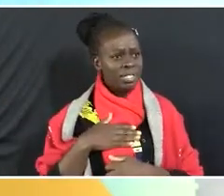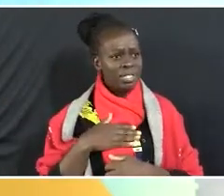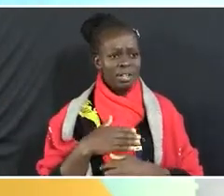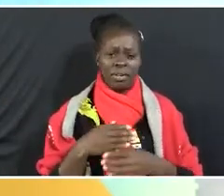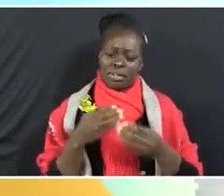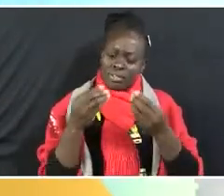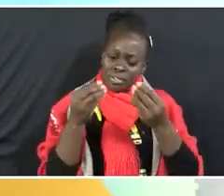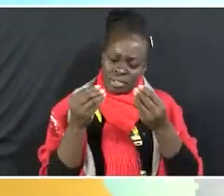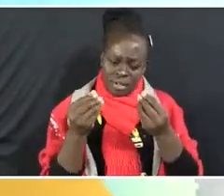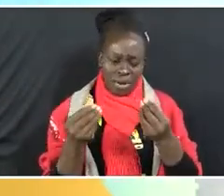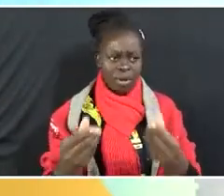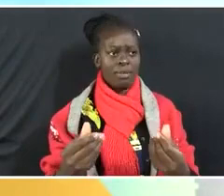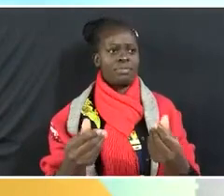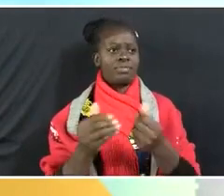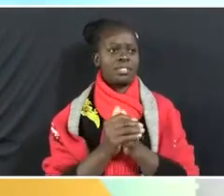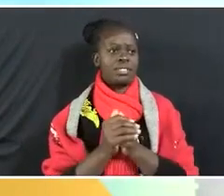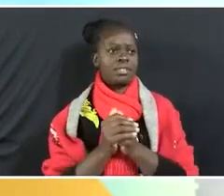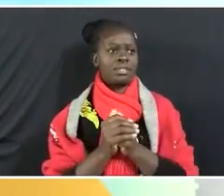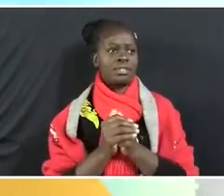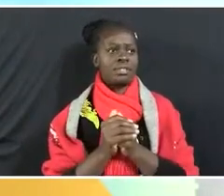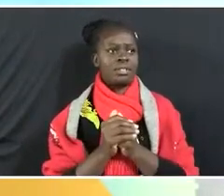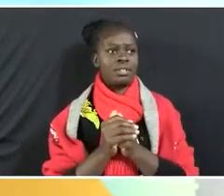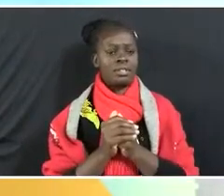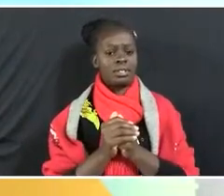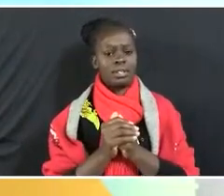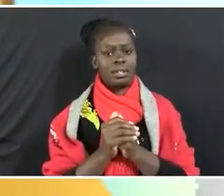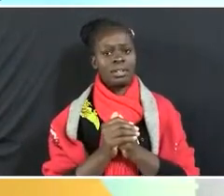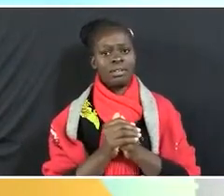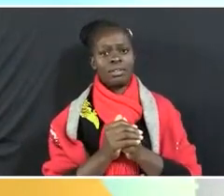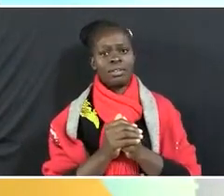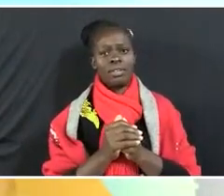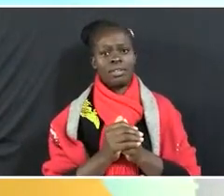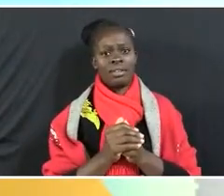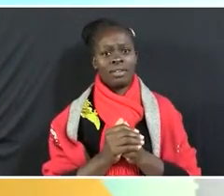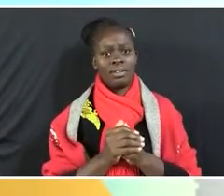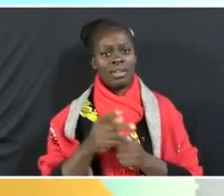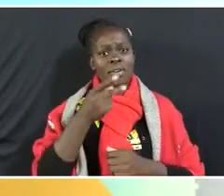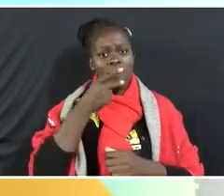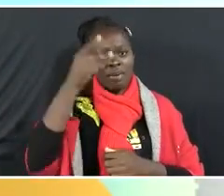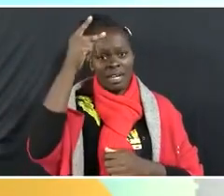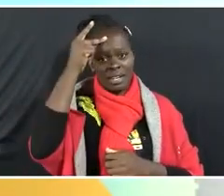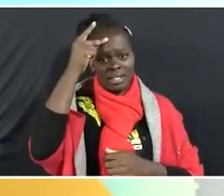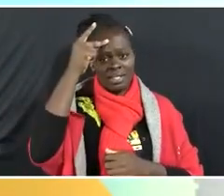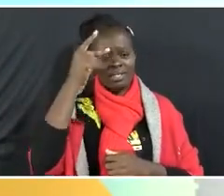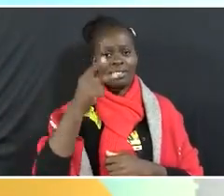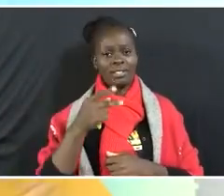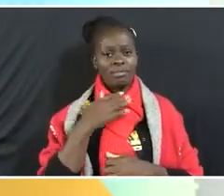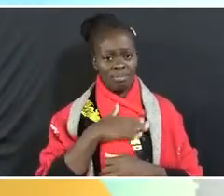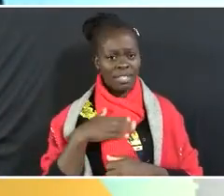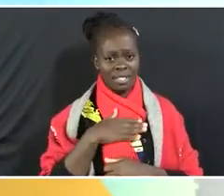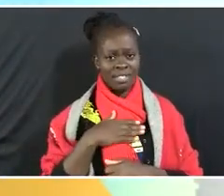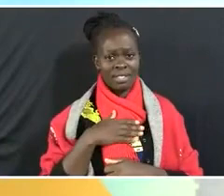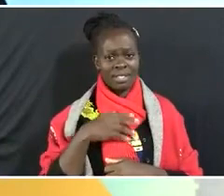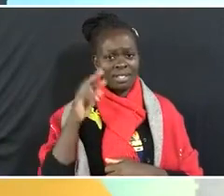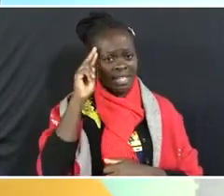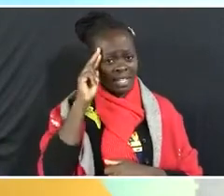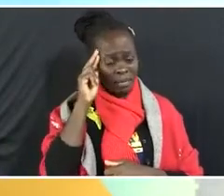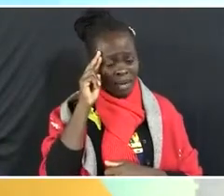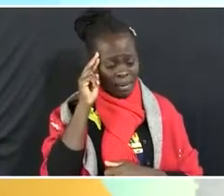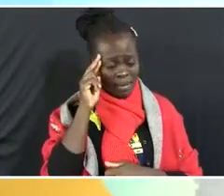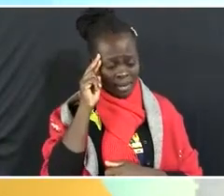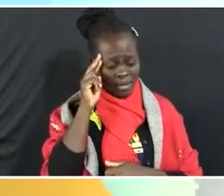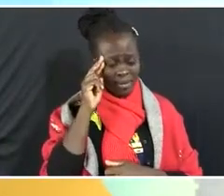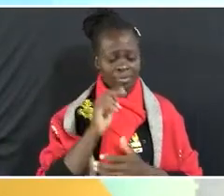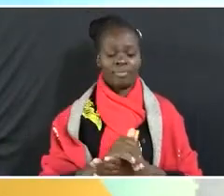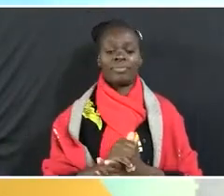We don't have to have the preacher encouraging us to praise God for you when there is even nothing to praise God. Okay, but if there's nothing, praise God